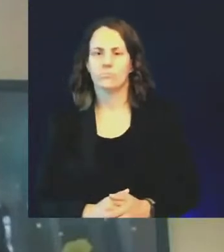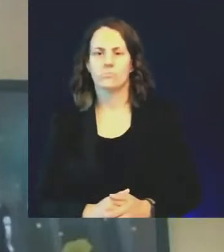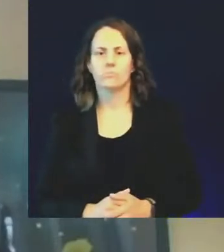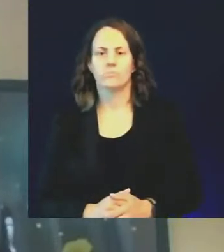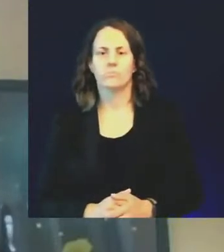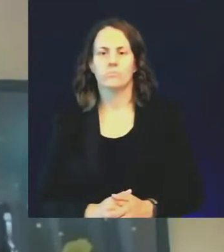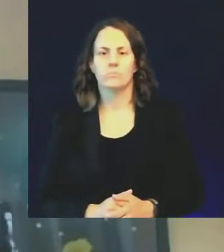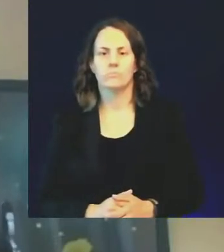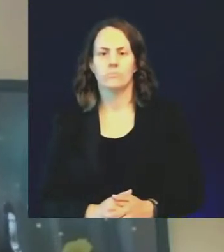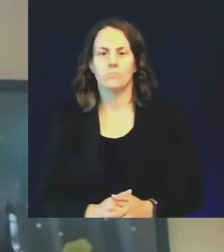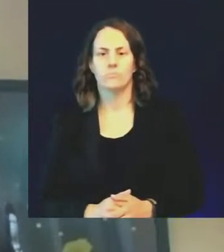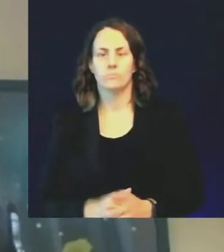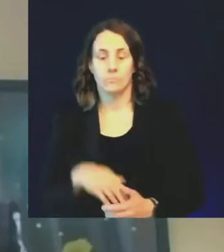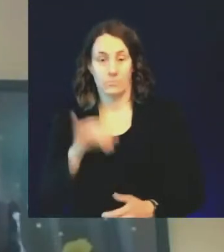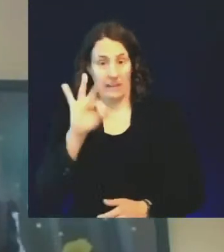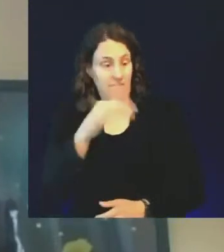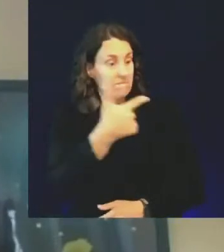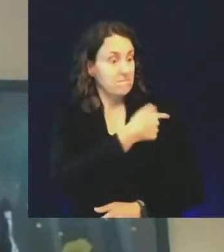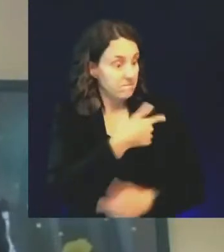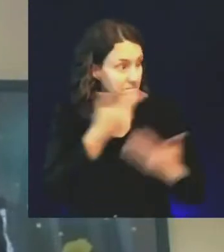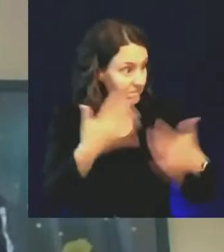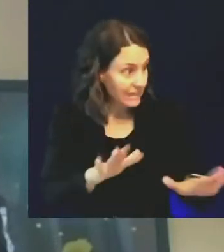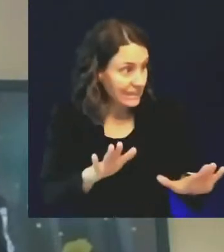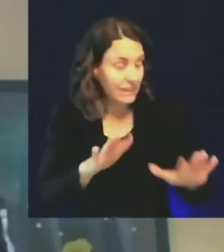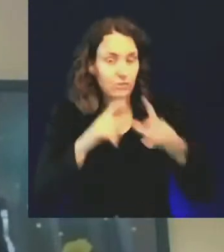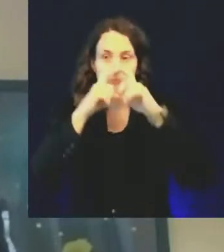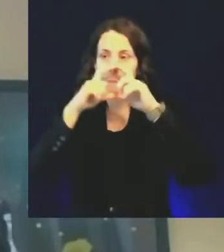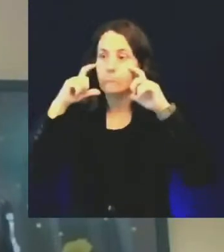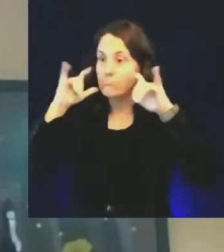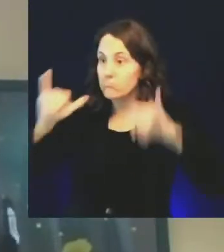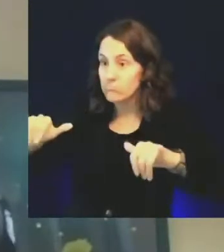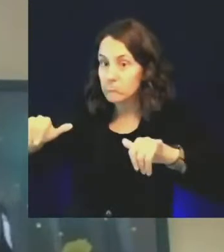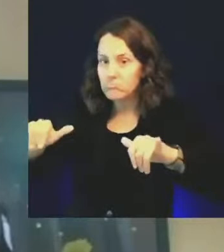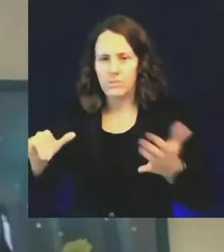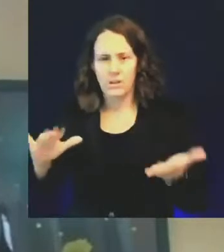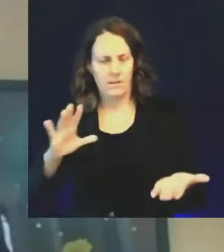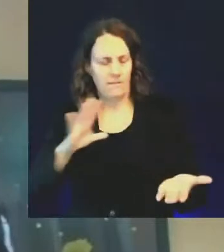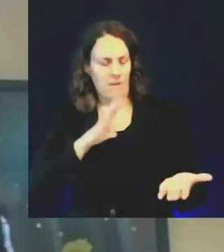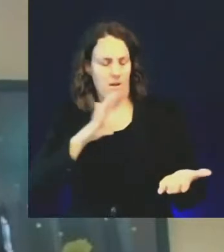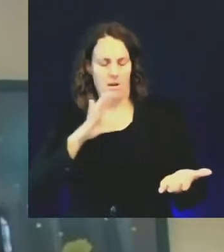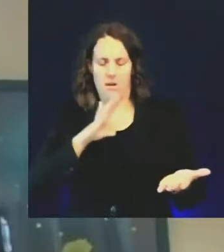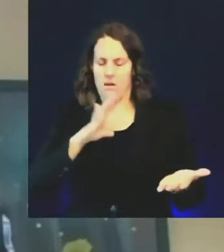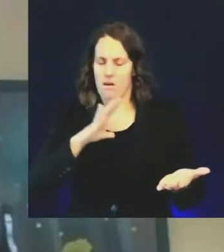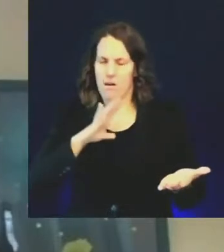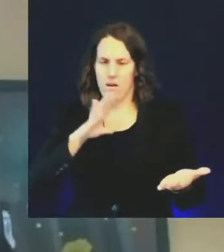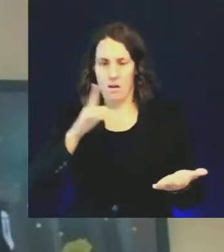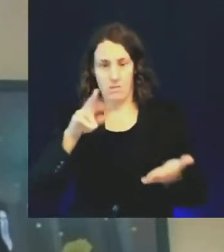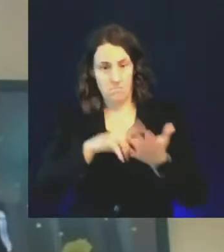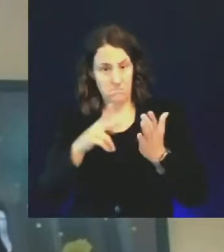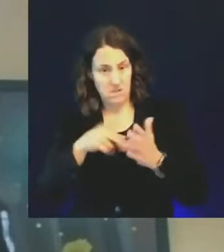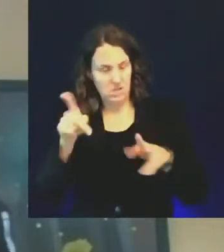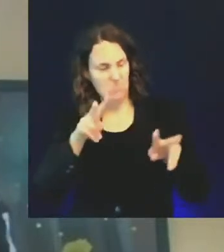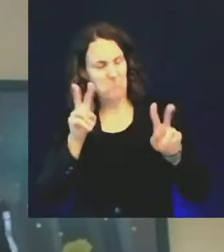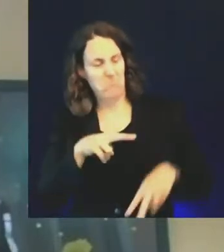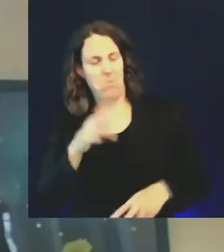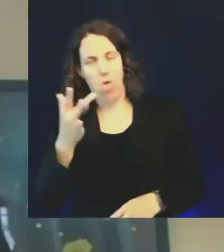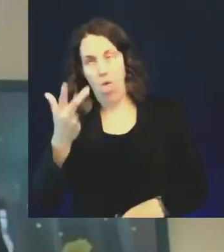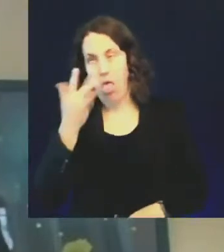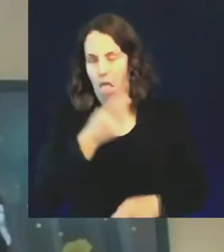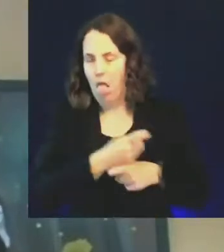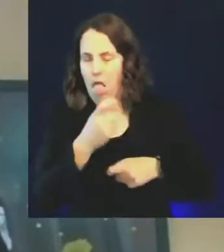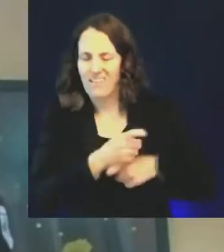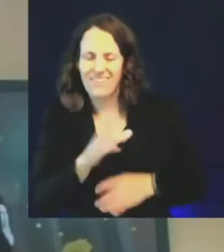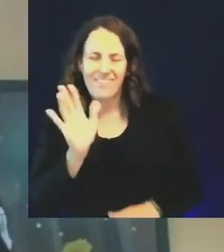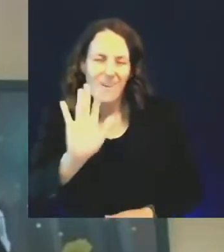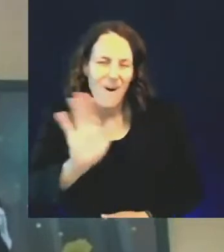There's no judgment about people who want to wear masks, and it works very well. And I think schools